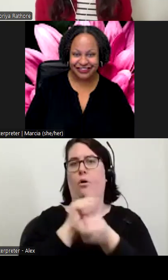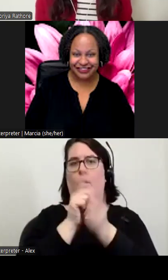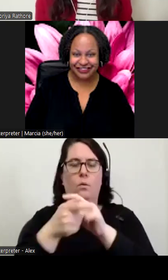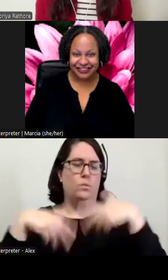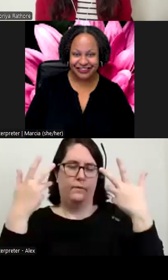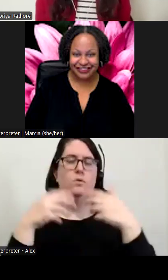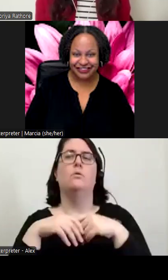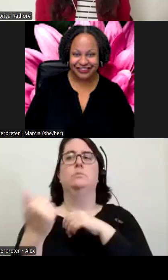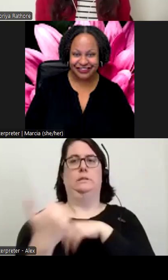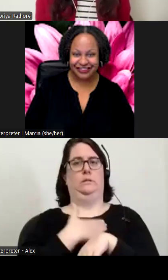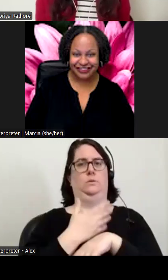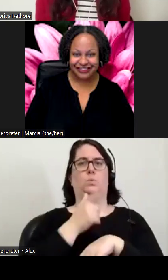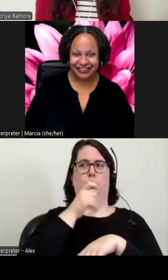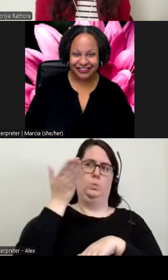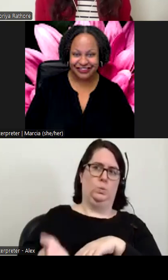this support for you.